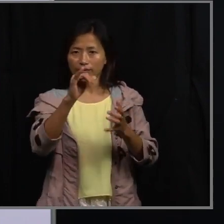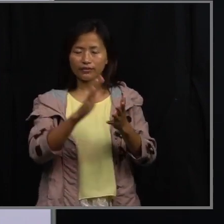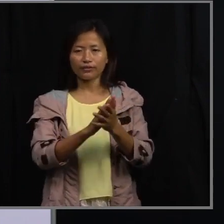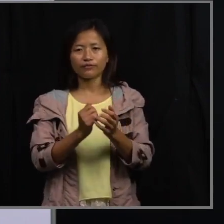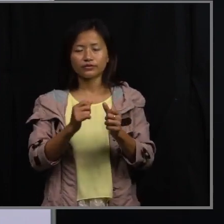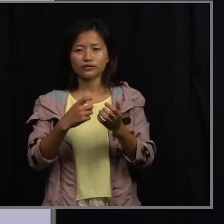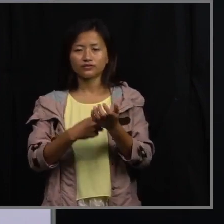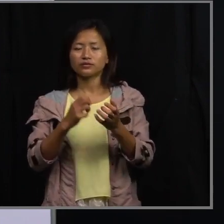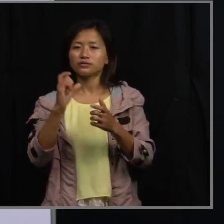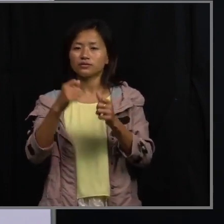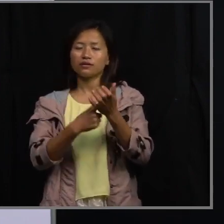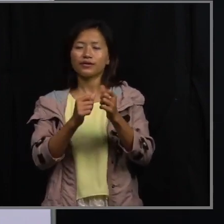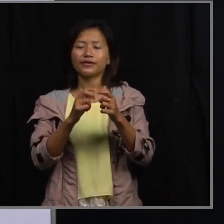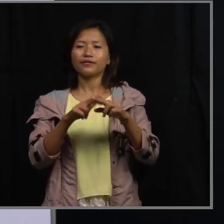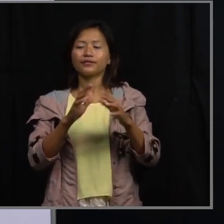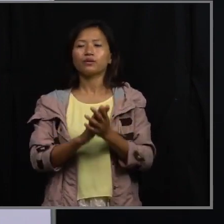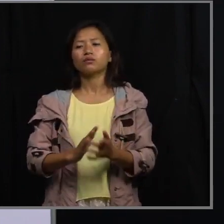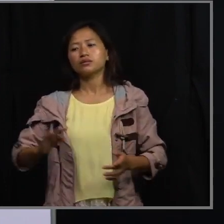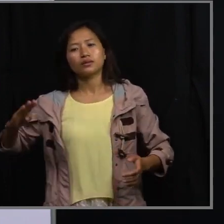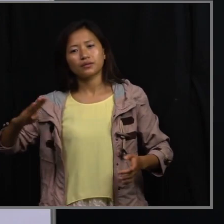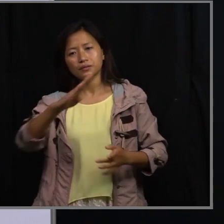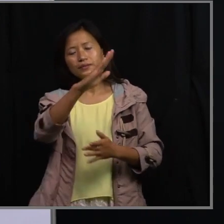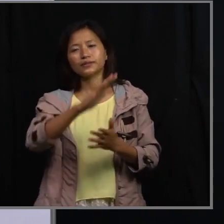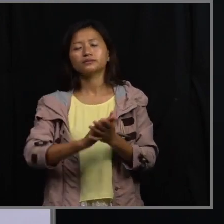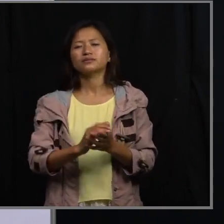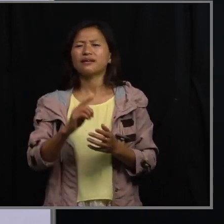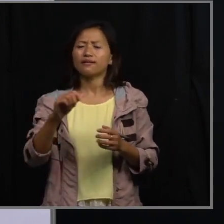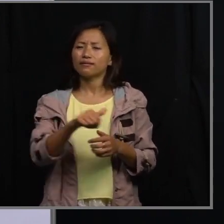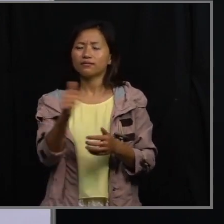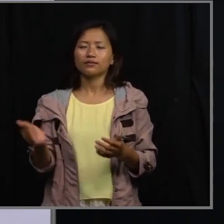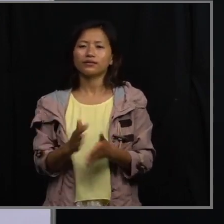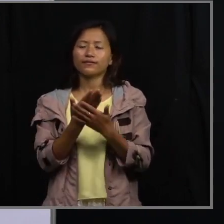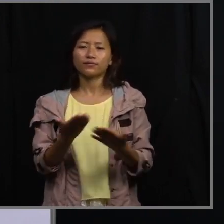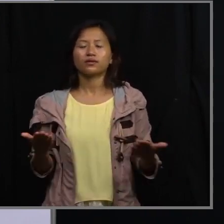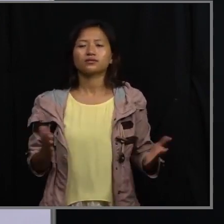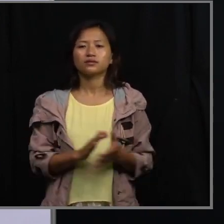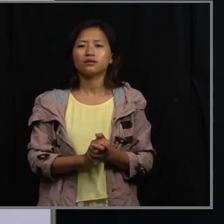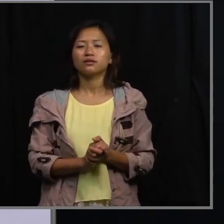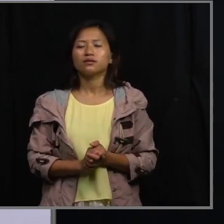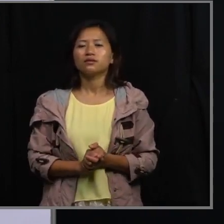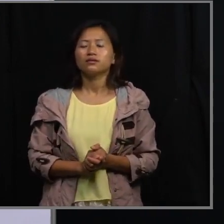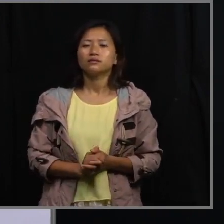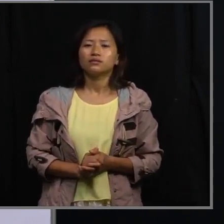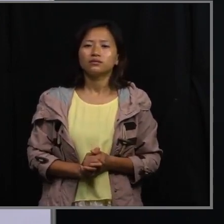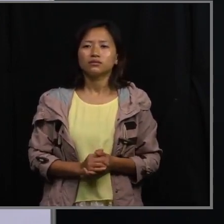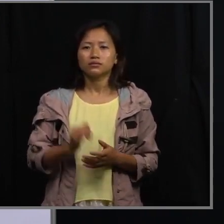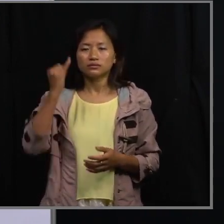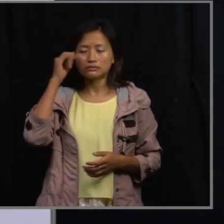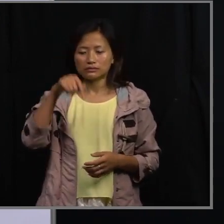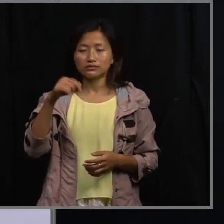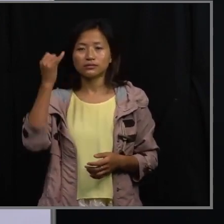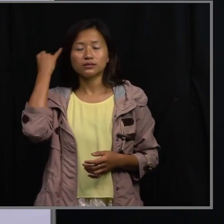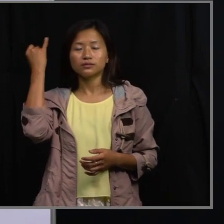Or you can say aircraft, okay, you can say aeroplane or any helicopter, any kind of thing Right. So flying a bird. Okay, this is an imagination.